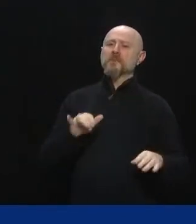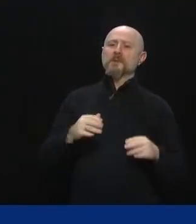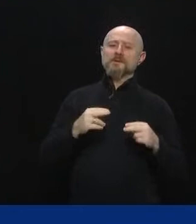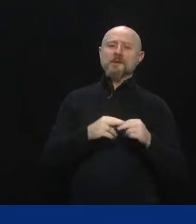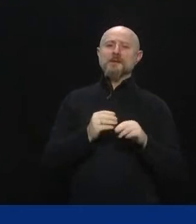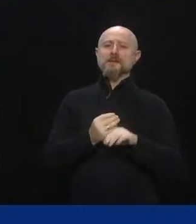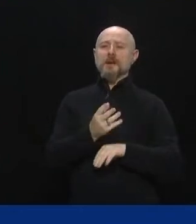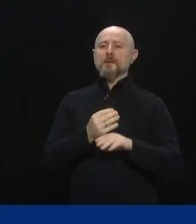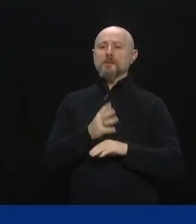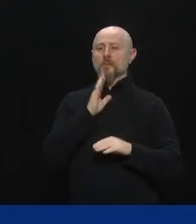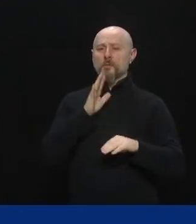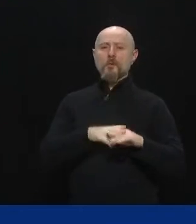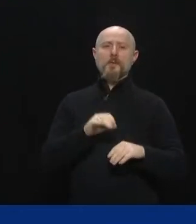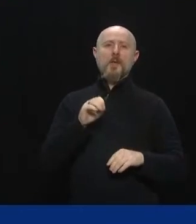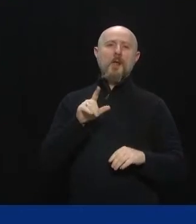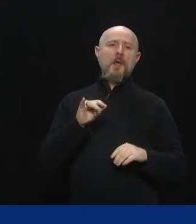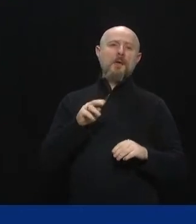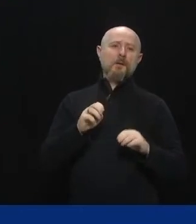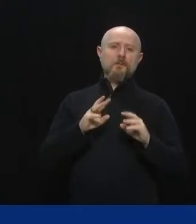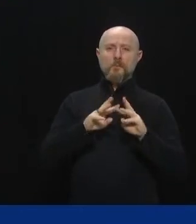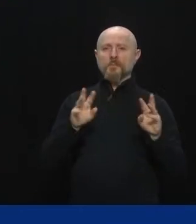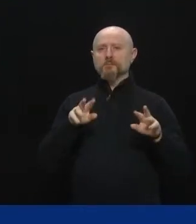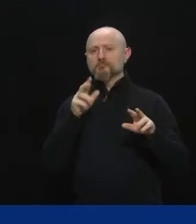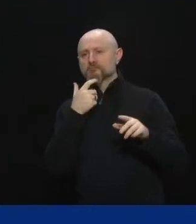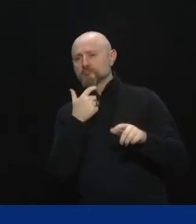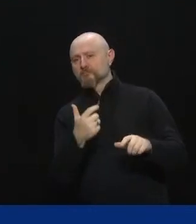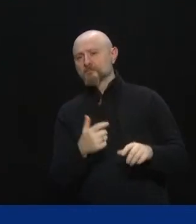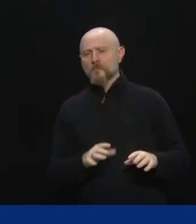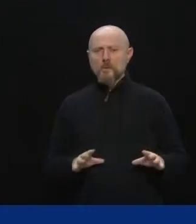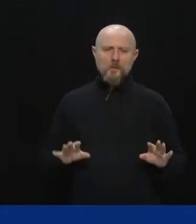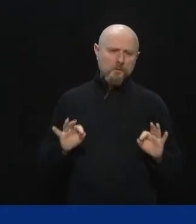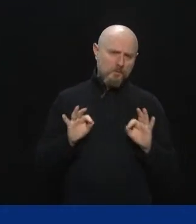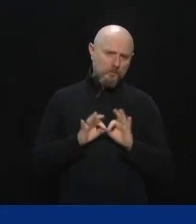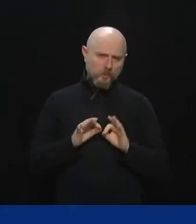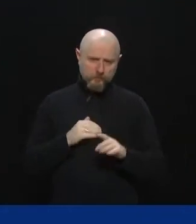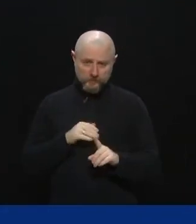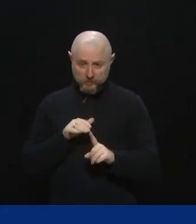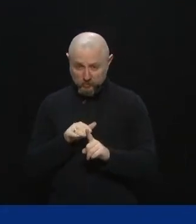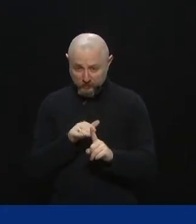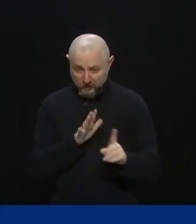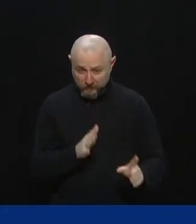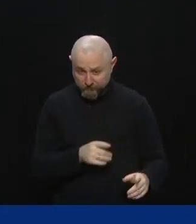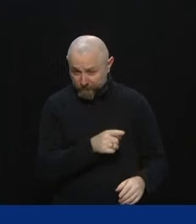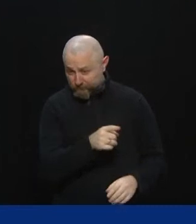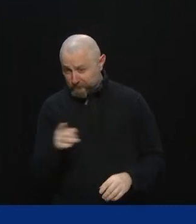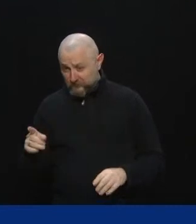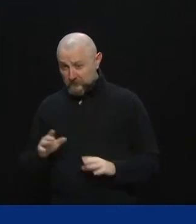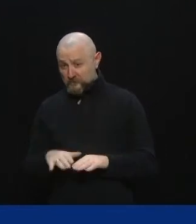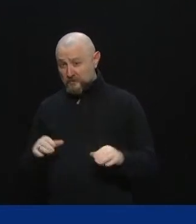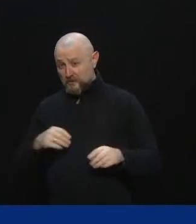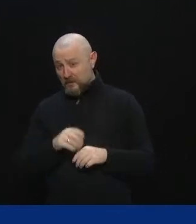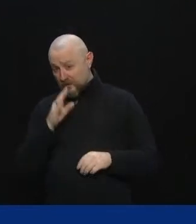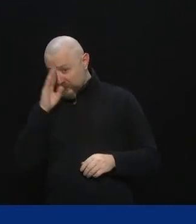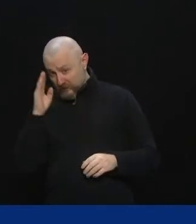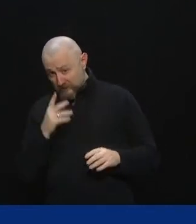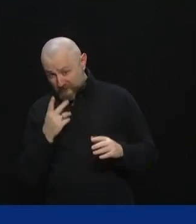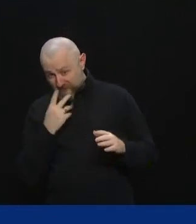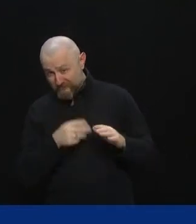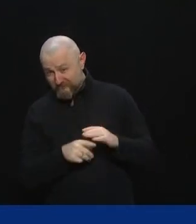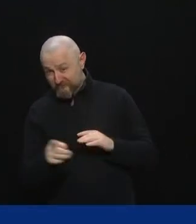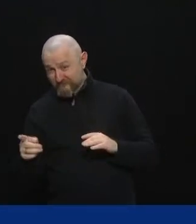issuing your report today. Very important reminder that those children who are hospitalized do not have to